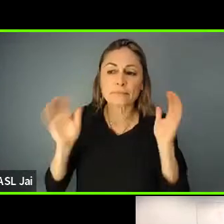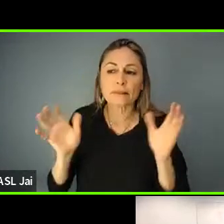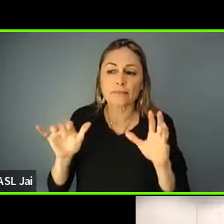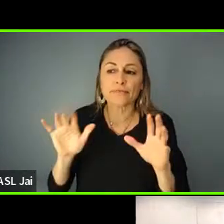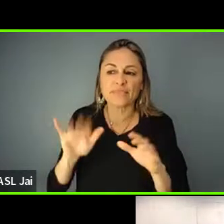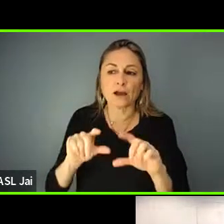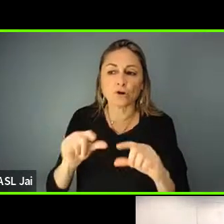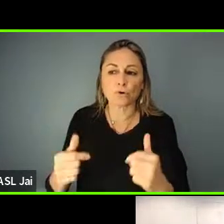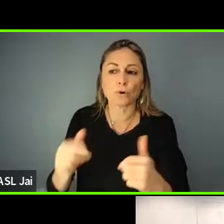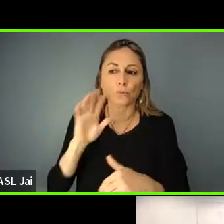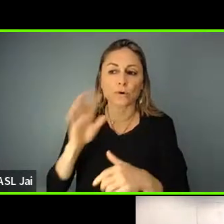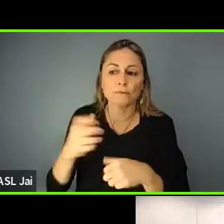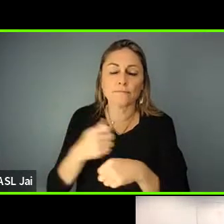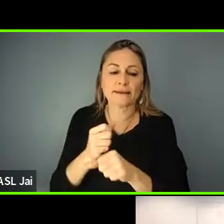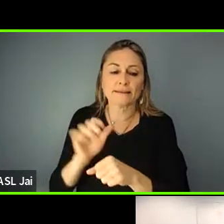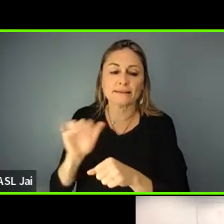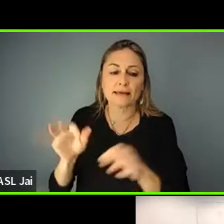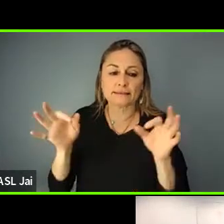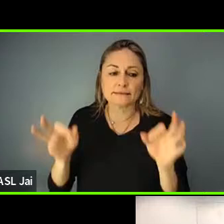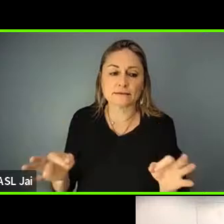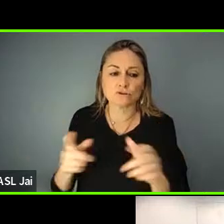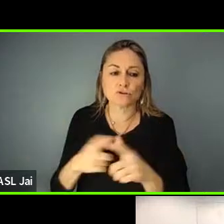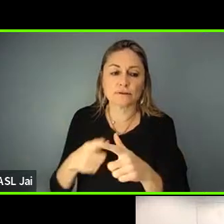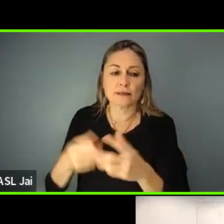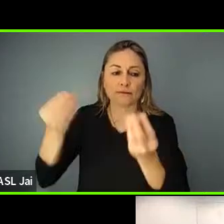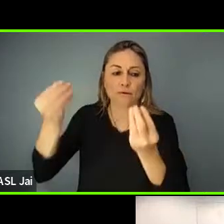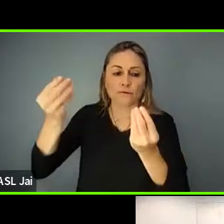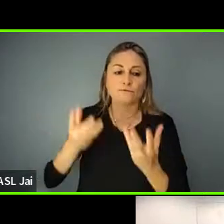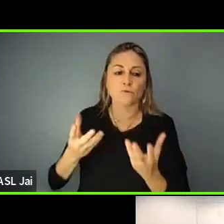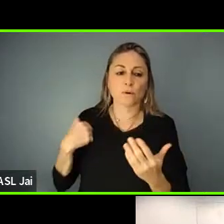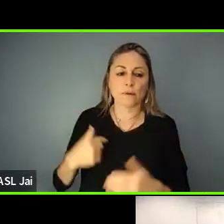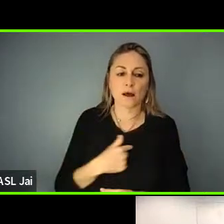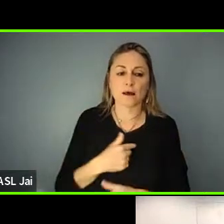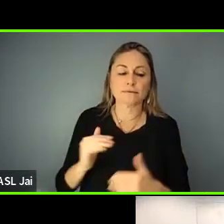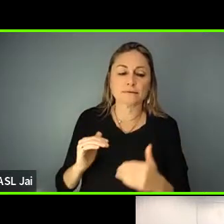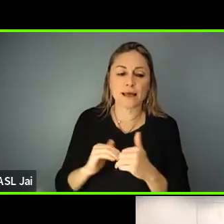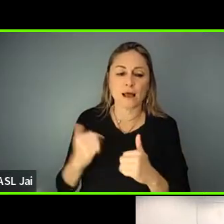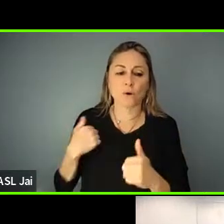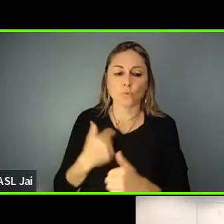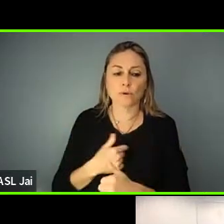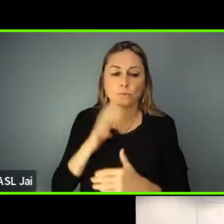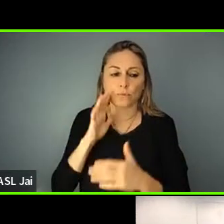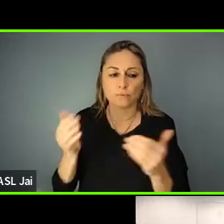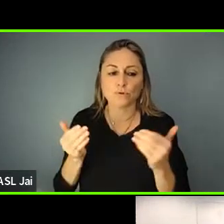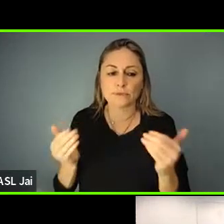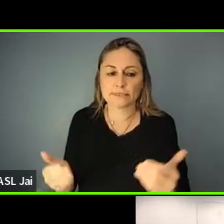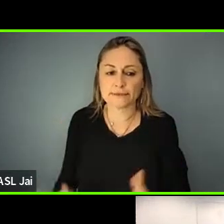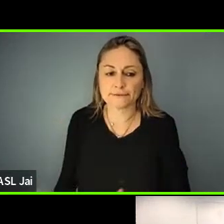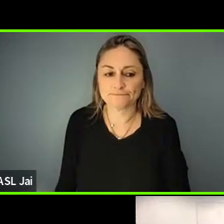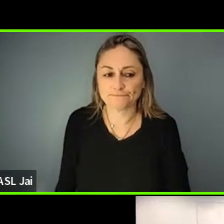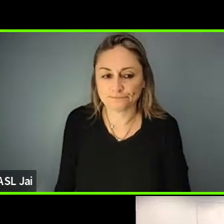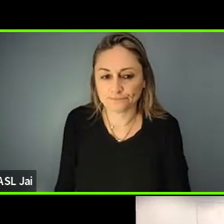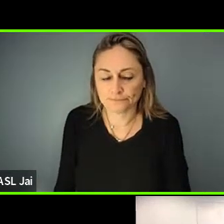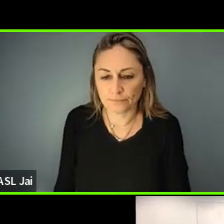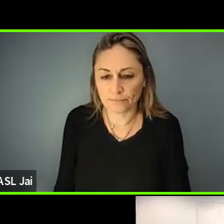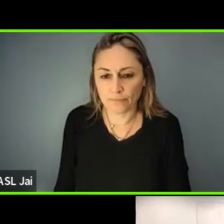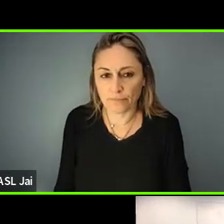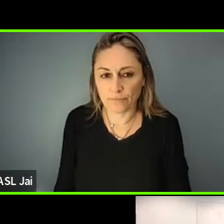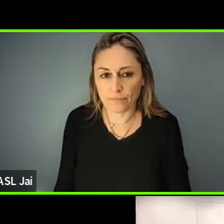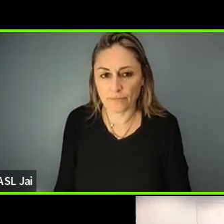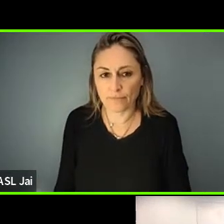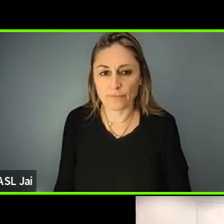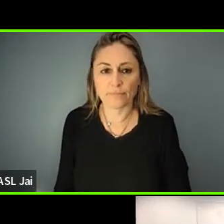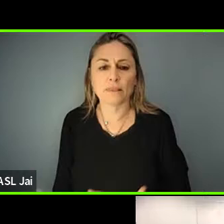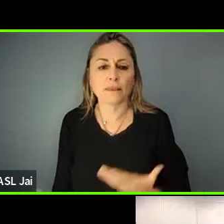will make and inform us of how we will proceed forward. And